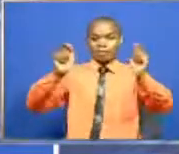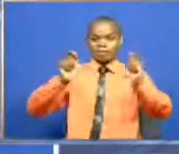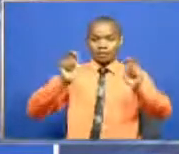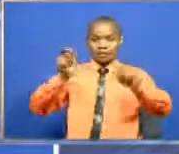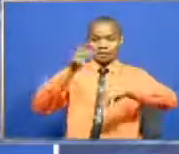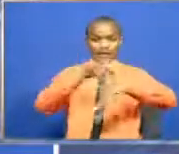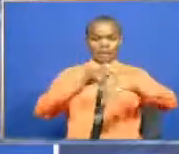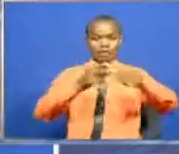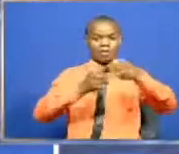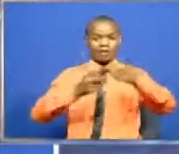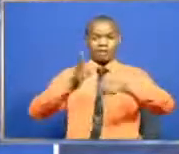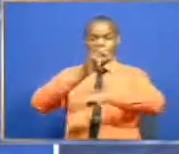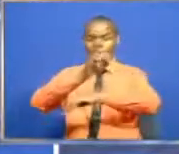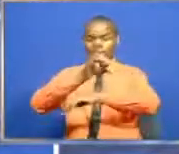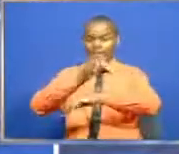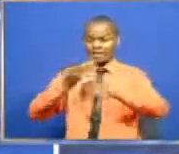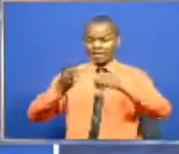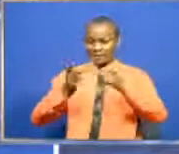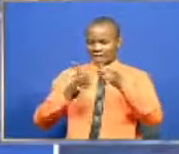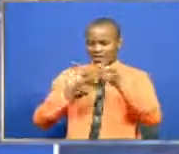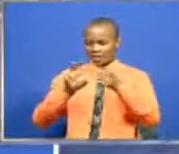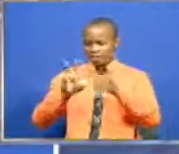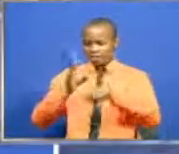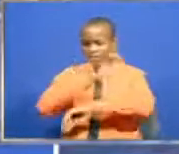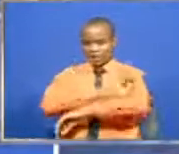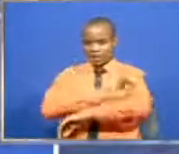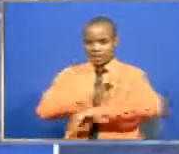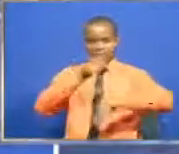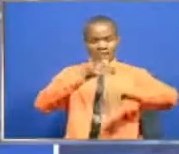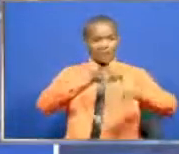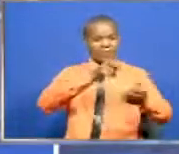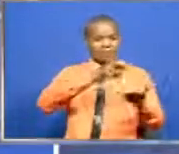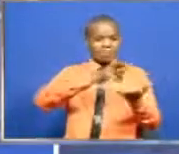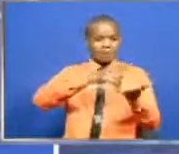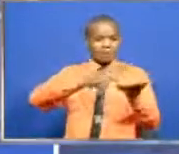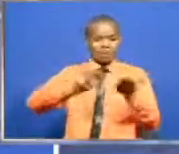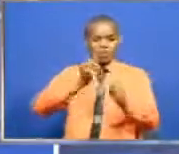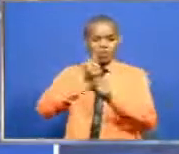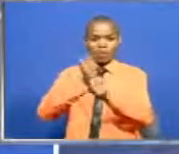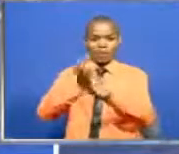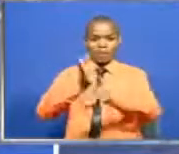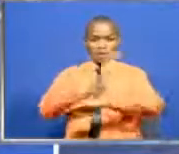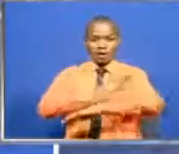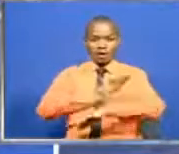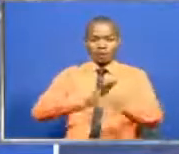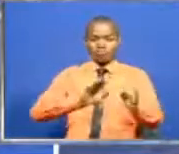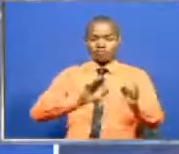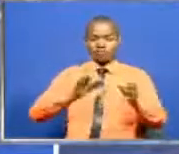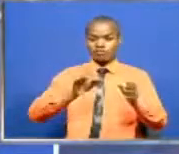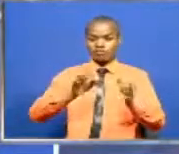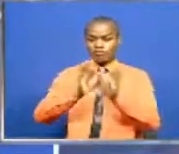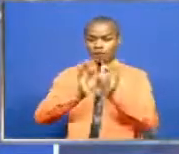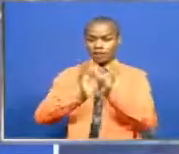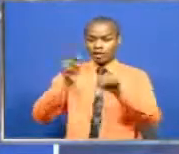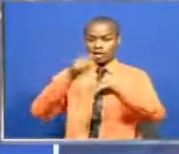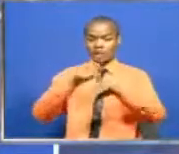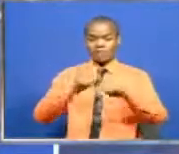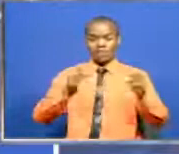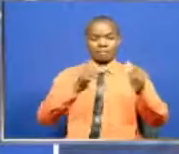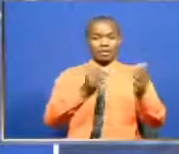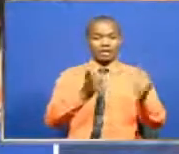of a stalemate. This follows the signing of a return to work formula with the county government following numerous